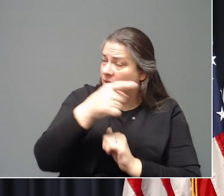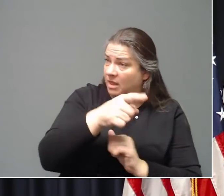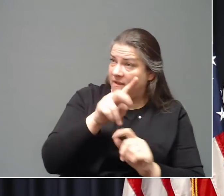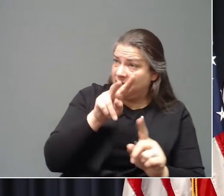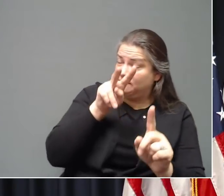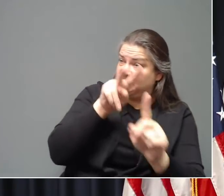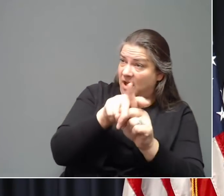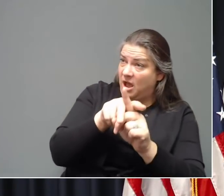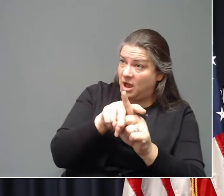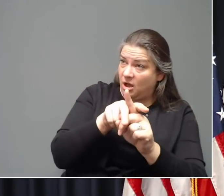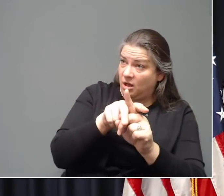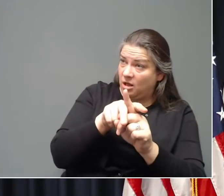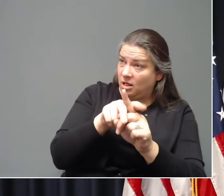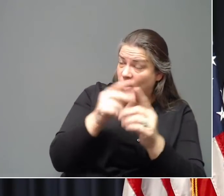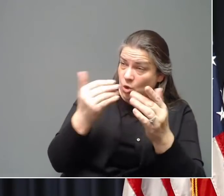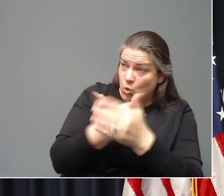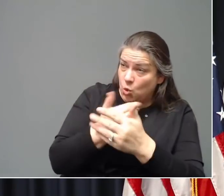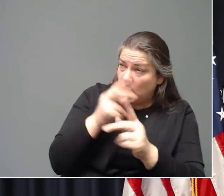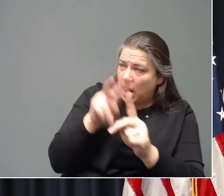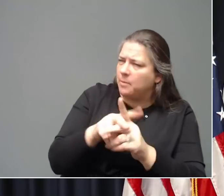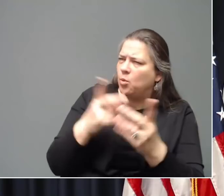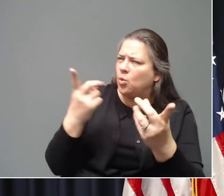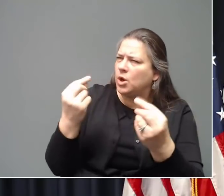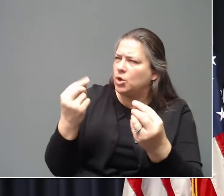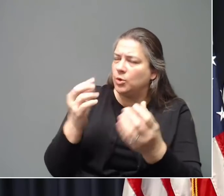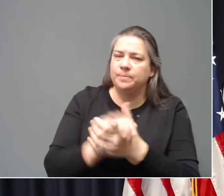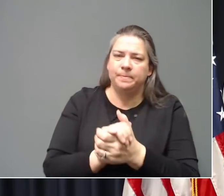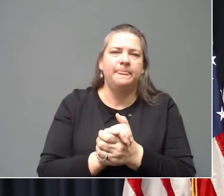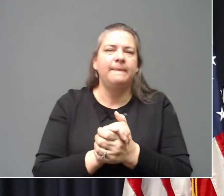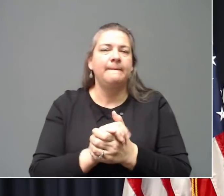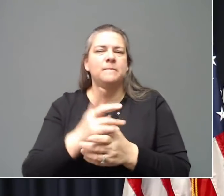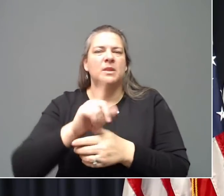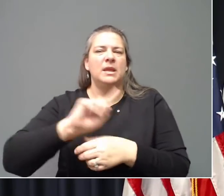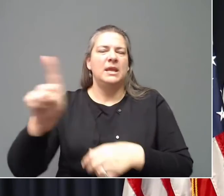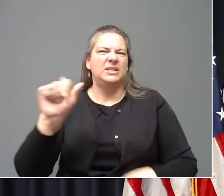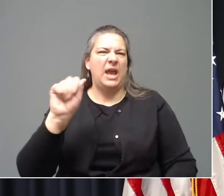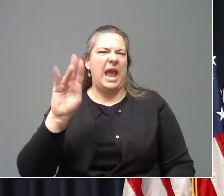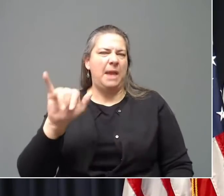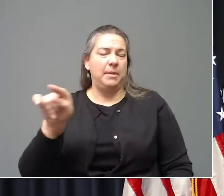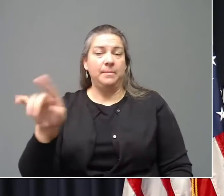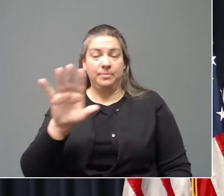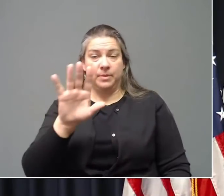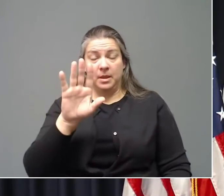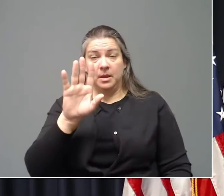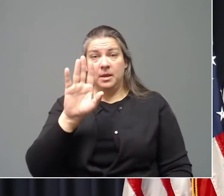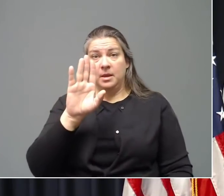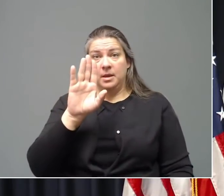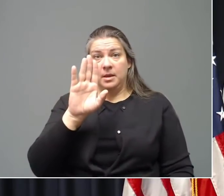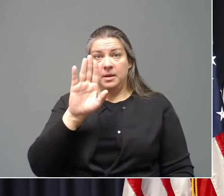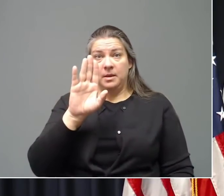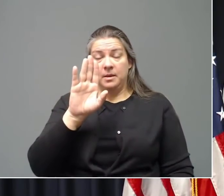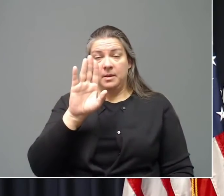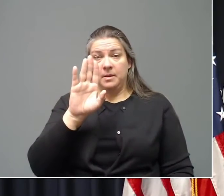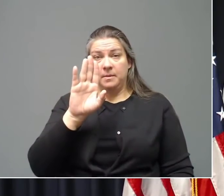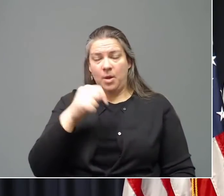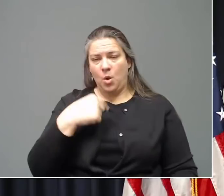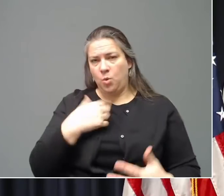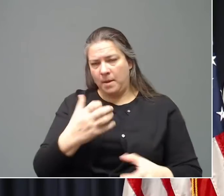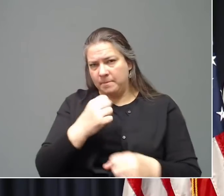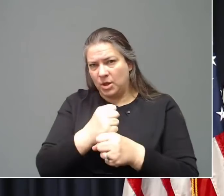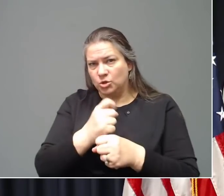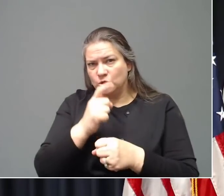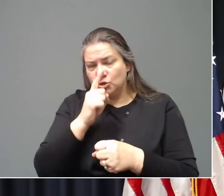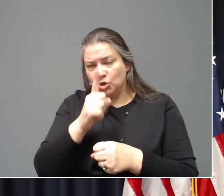et cetera? Great. We'll go to Amy for that, but I do want to we want to make sure we do it